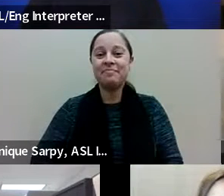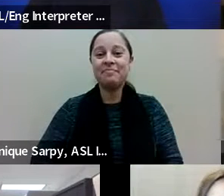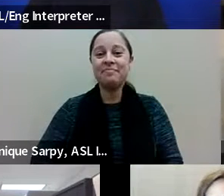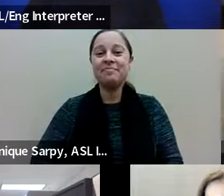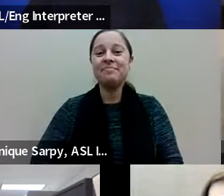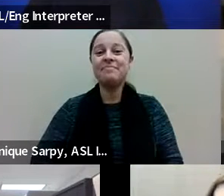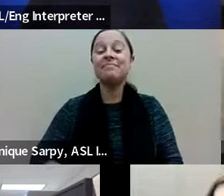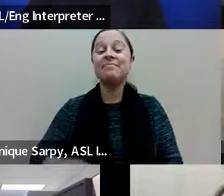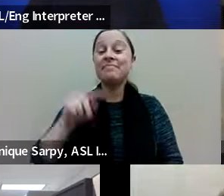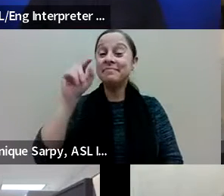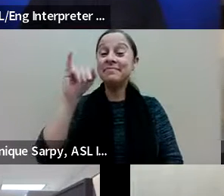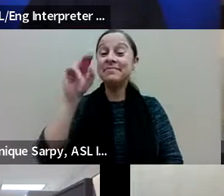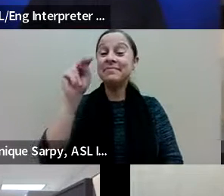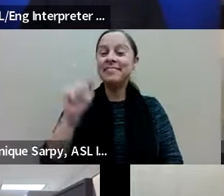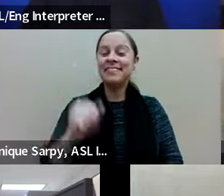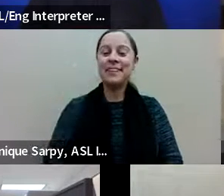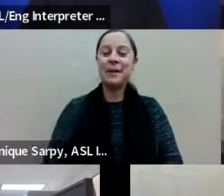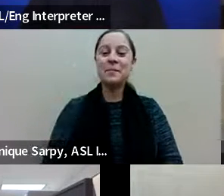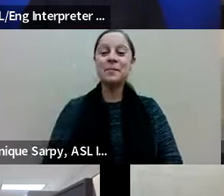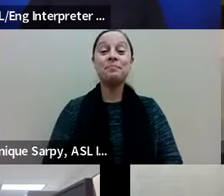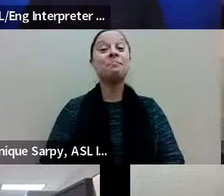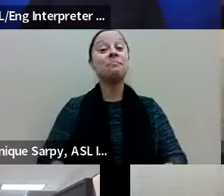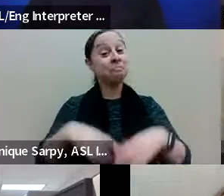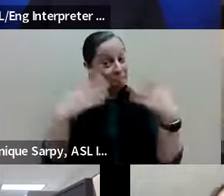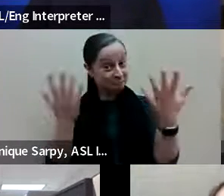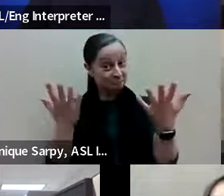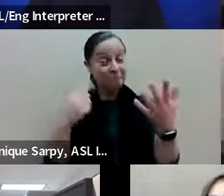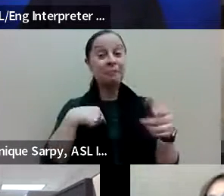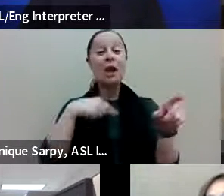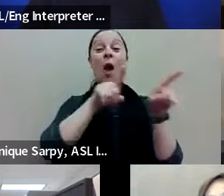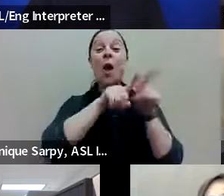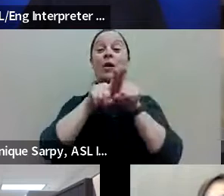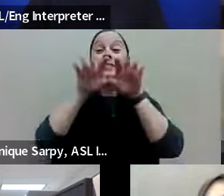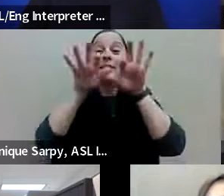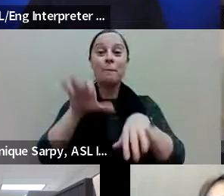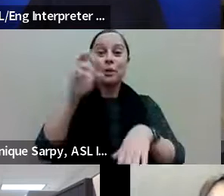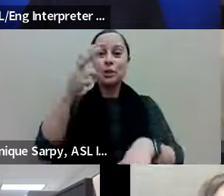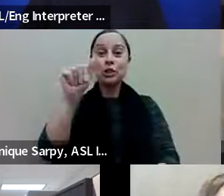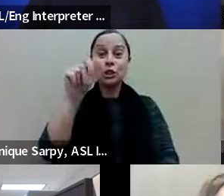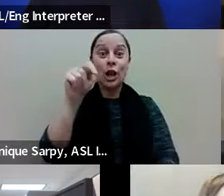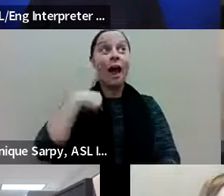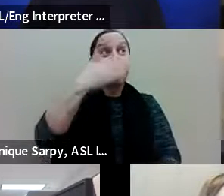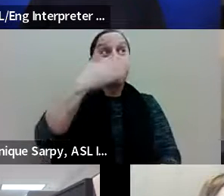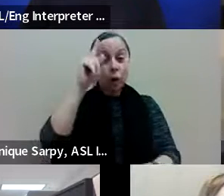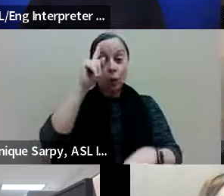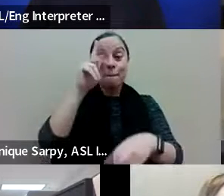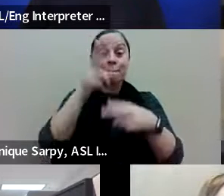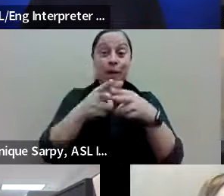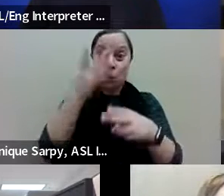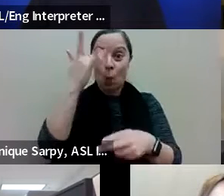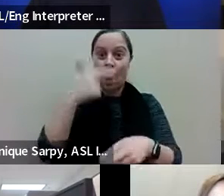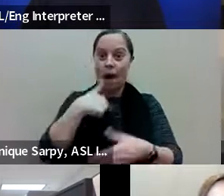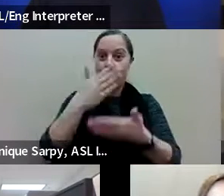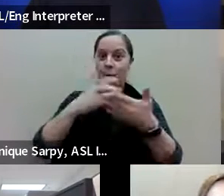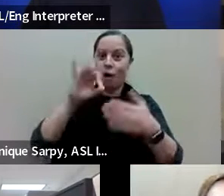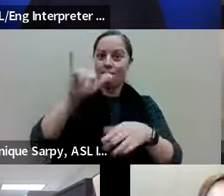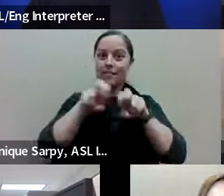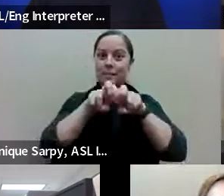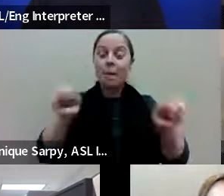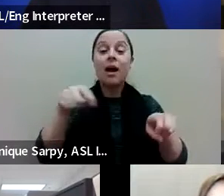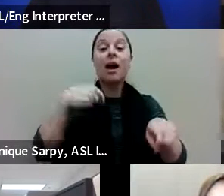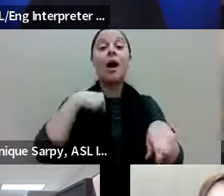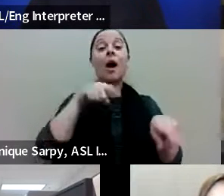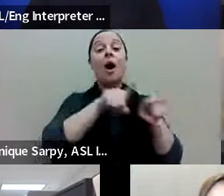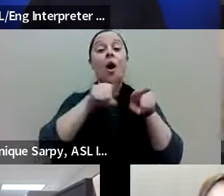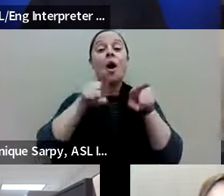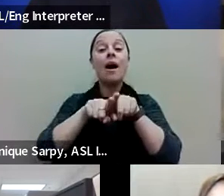Yeah, Tina. So I also typed in the chat box. I guess I forgot to mention why I'm part of this panel. I am also a